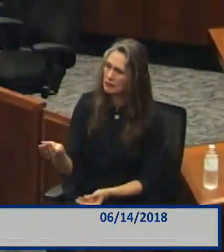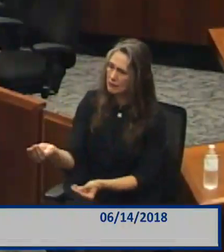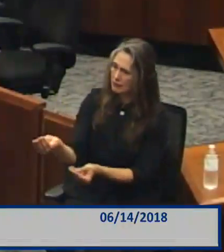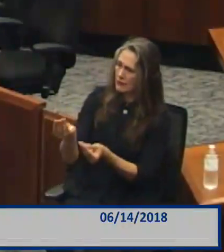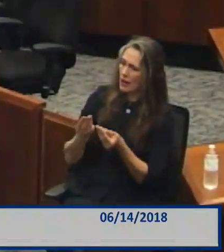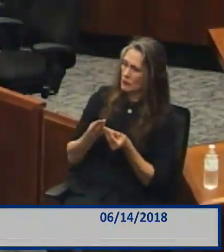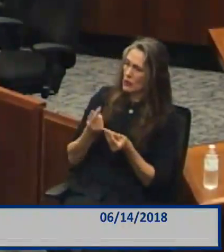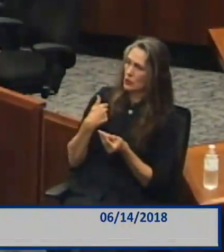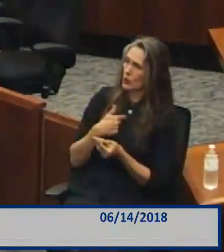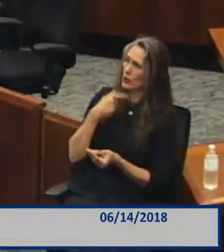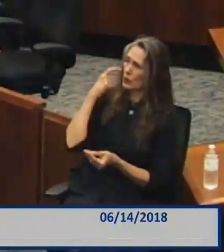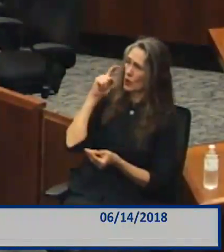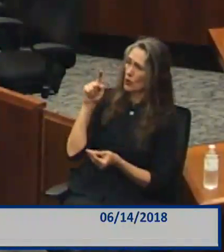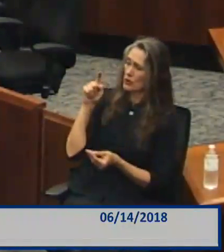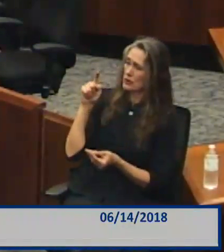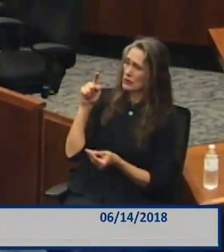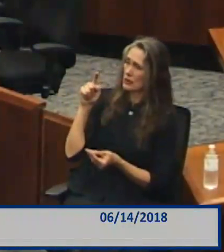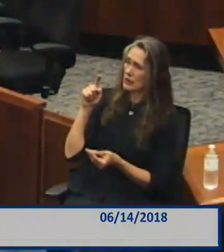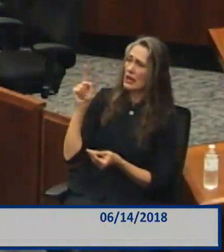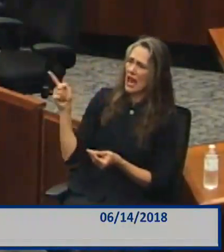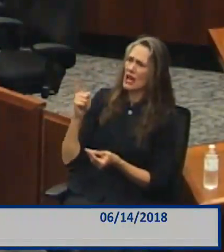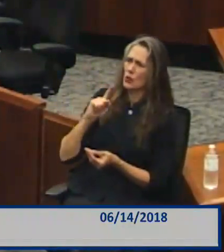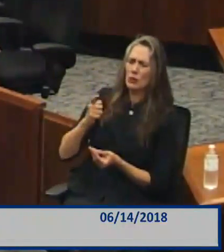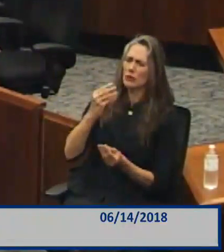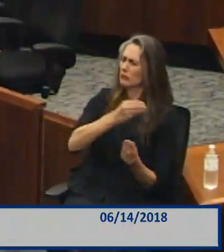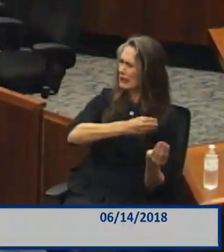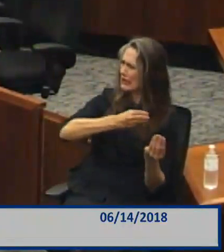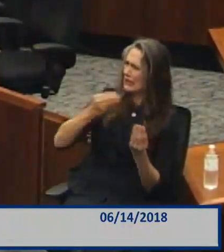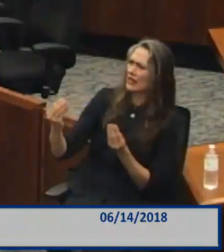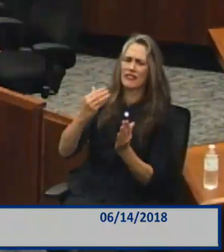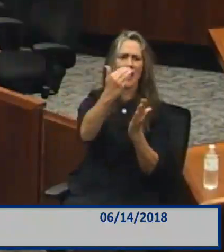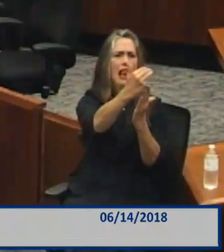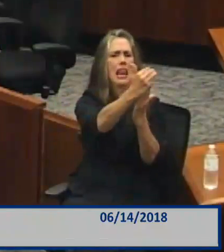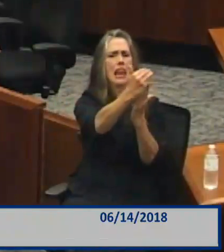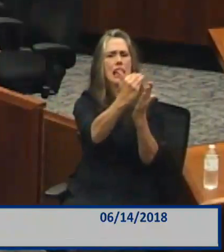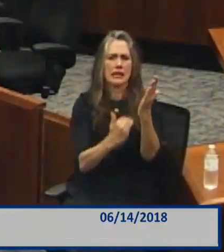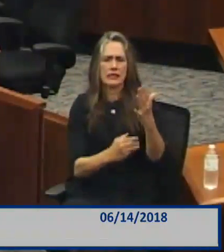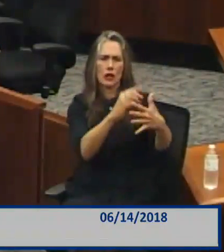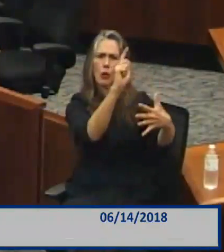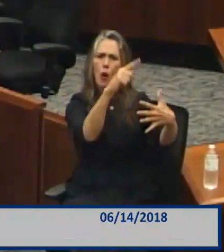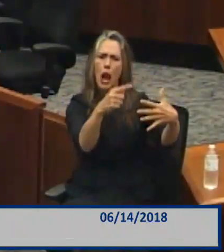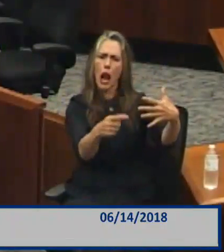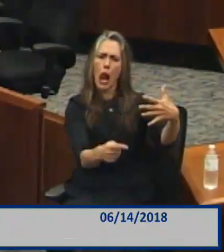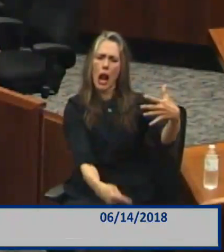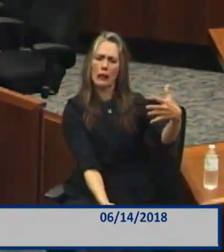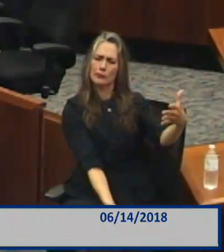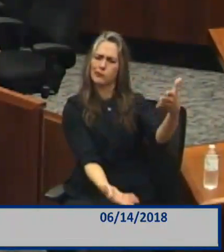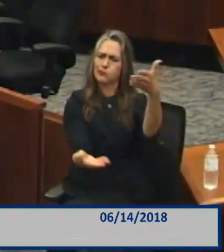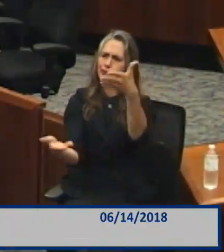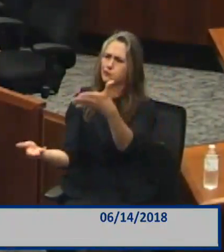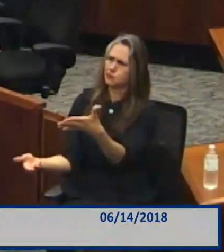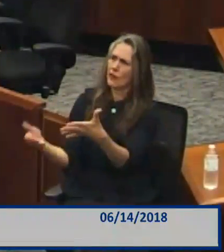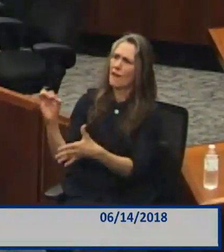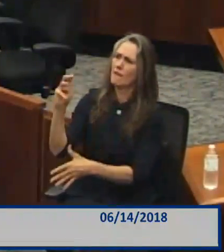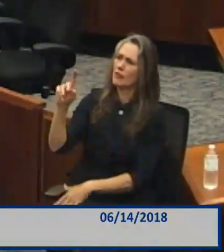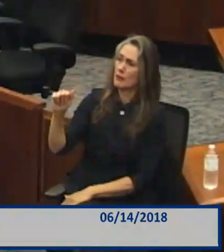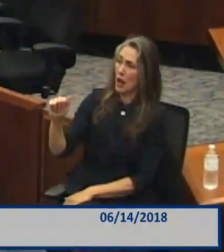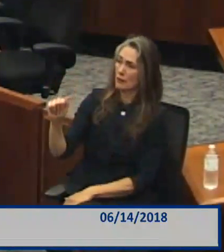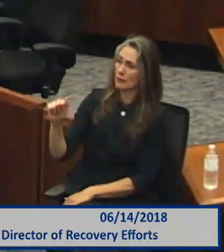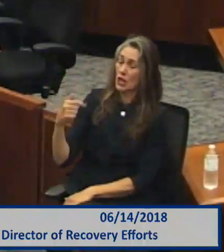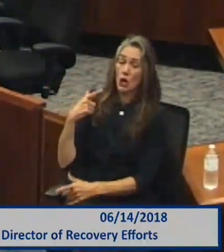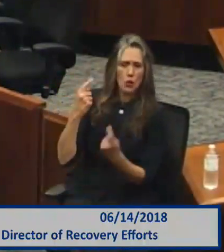high hazard areas, and we'll continue to emphasize these are high hazard areas, and that's why we've got this map. So let me add one